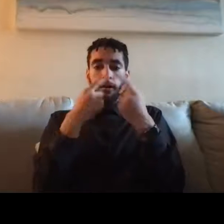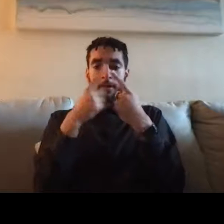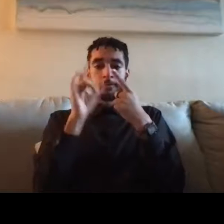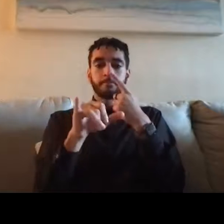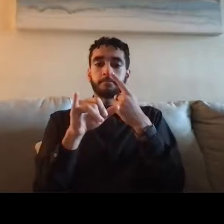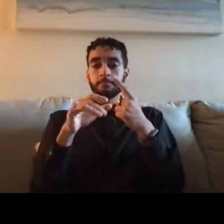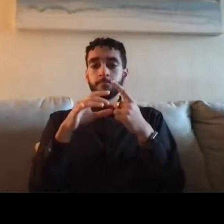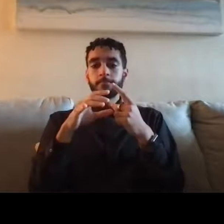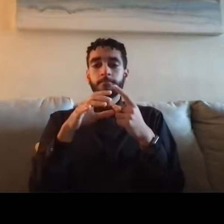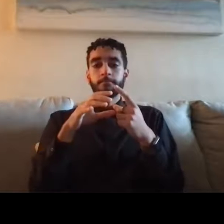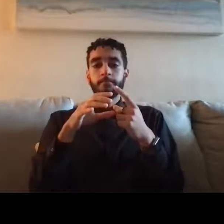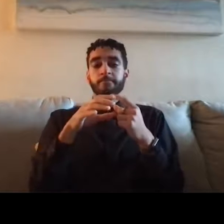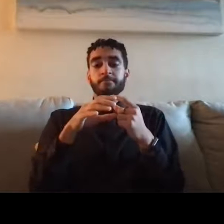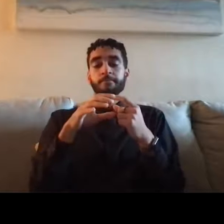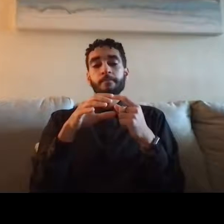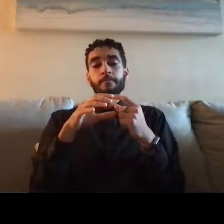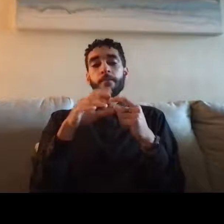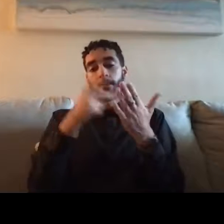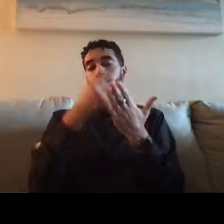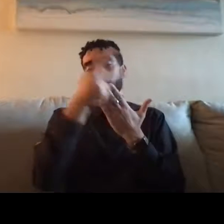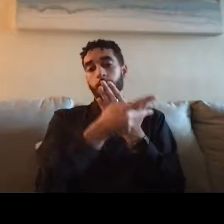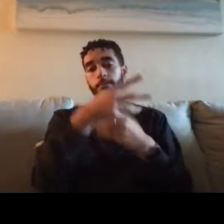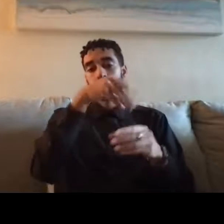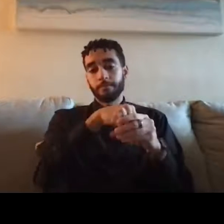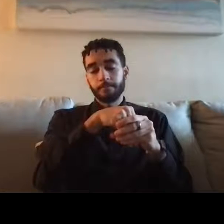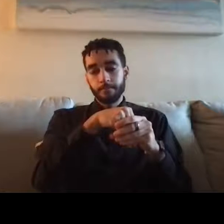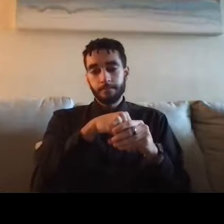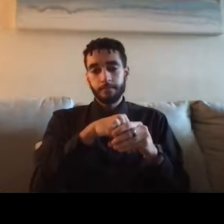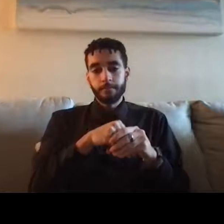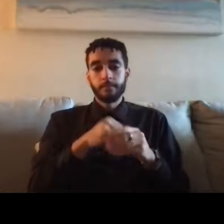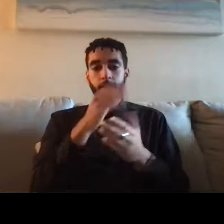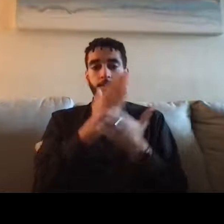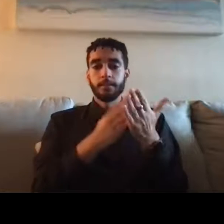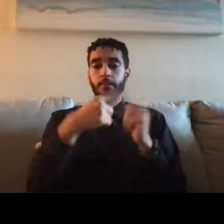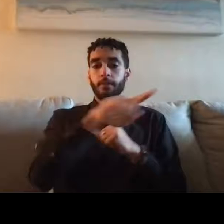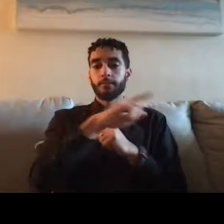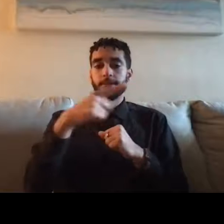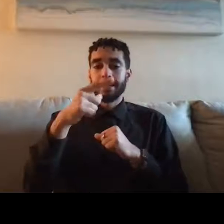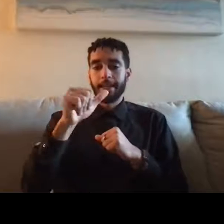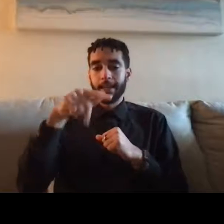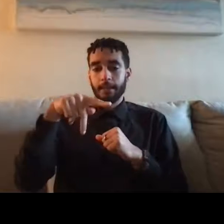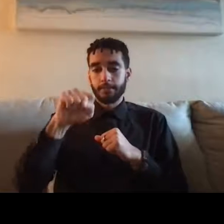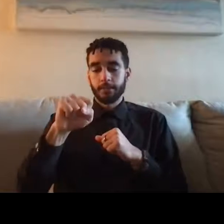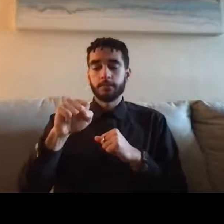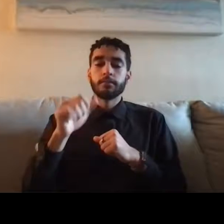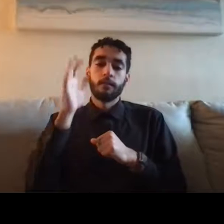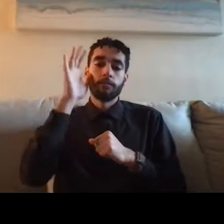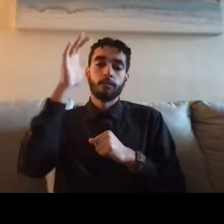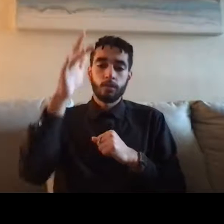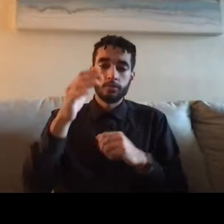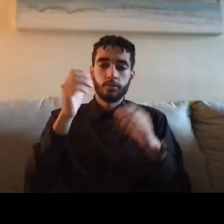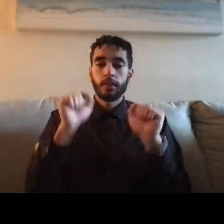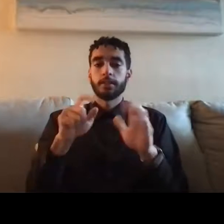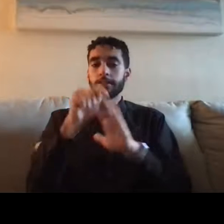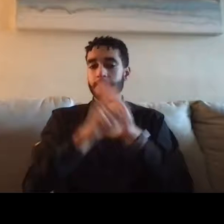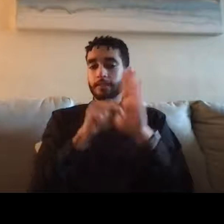includes may also highlight for us both what some of these gaps are and maybe what some future steps are that we can